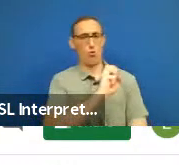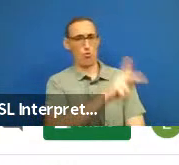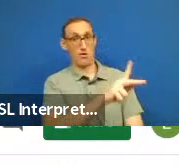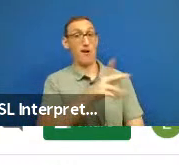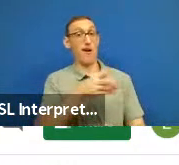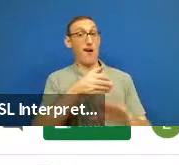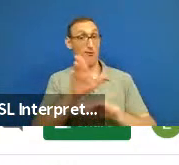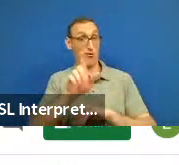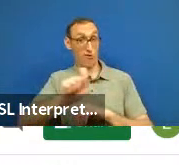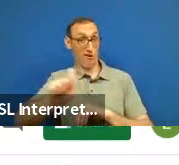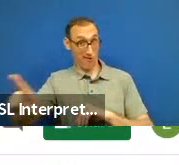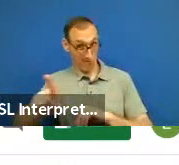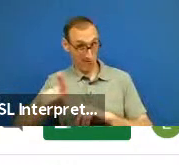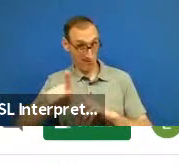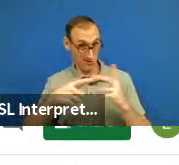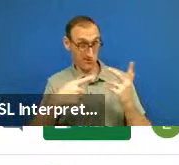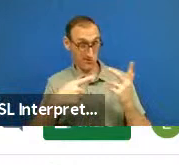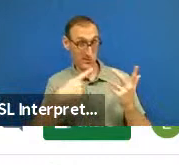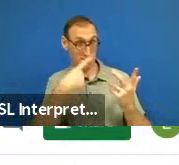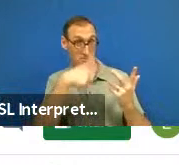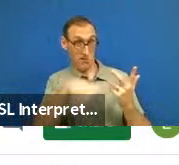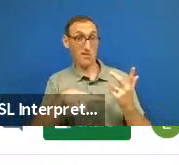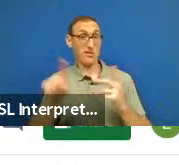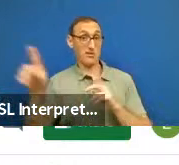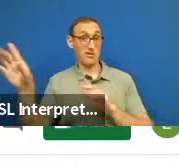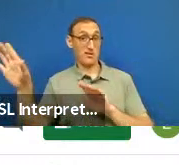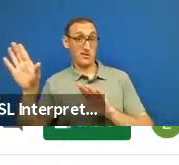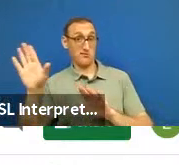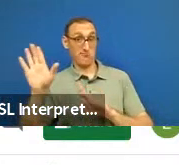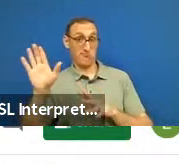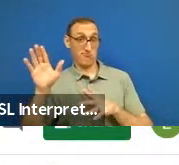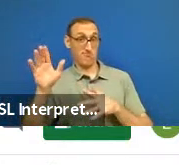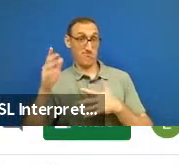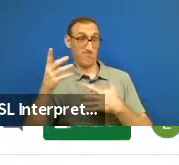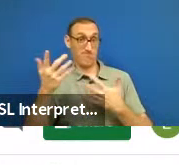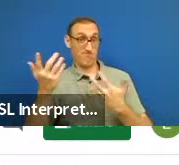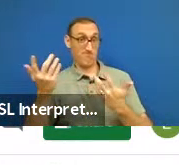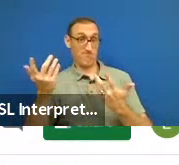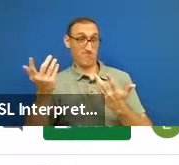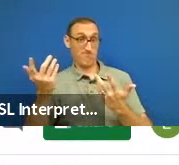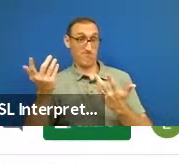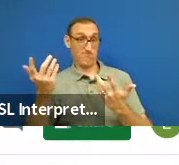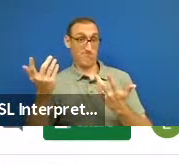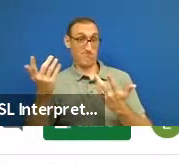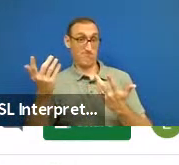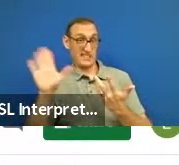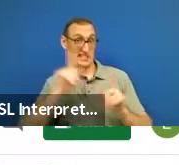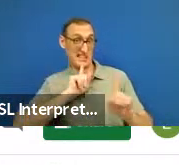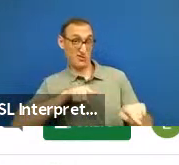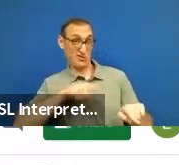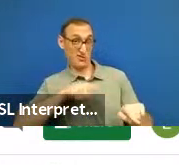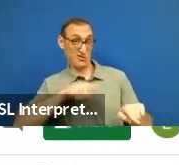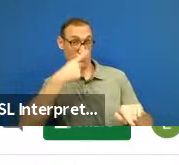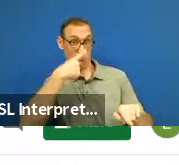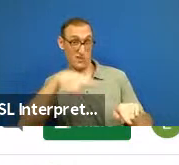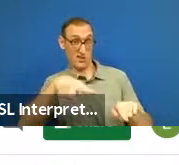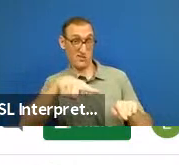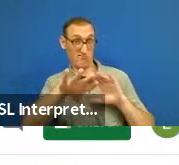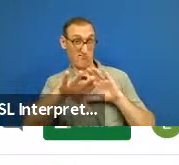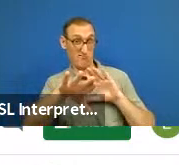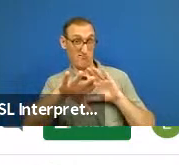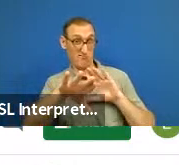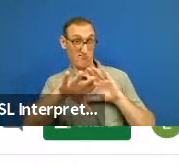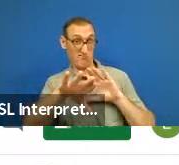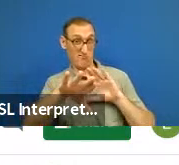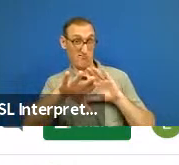ask the question to him, if you could send us an answer so that we'll know how to move forward. Of